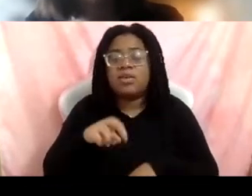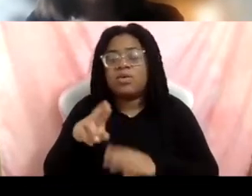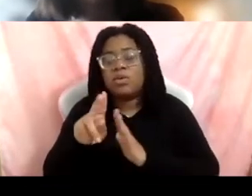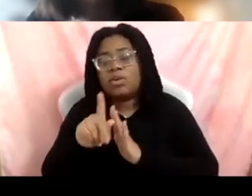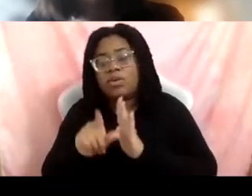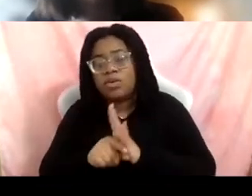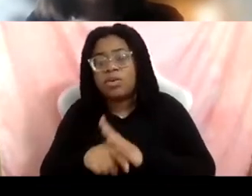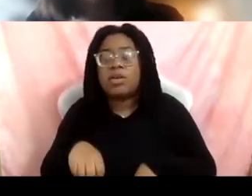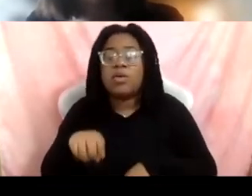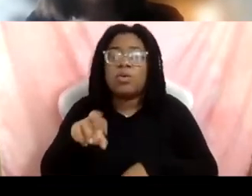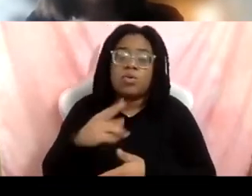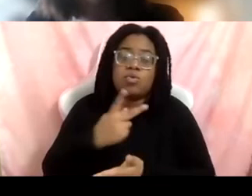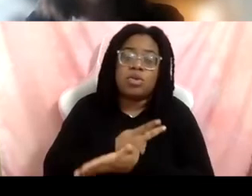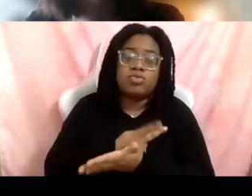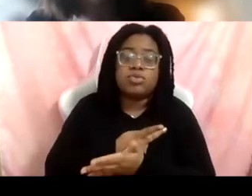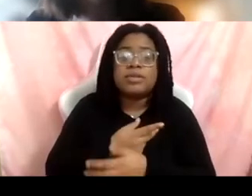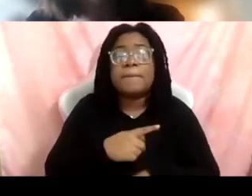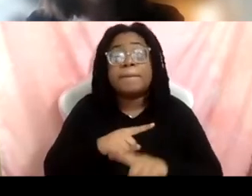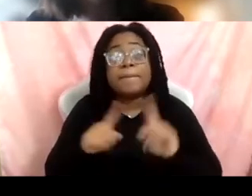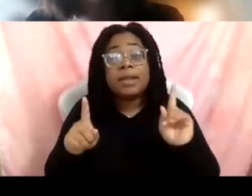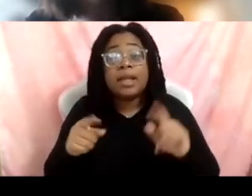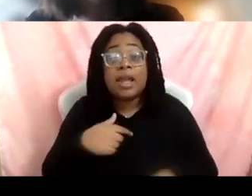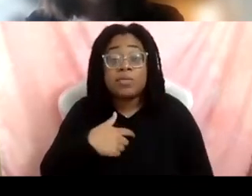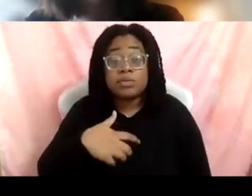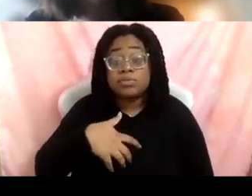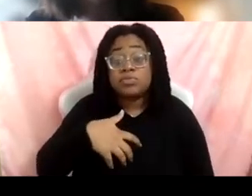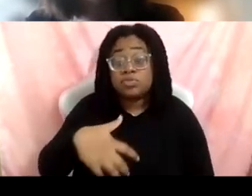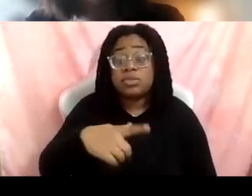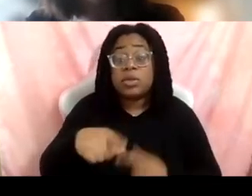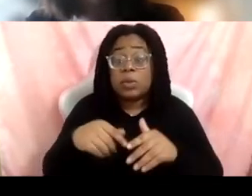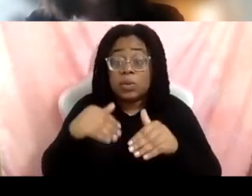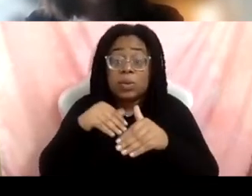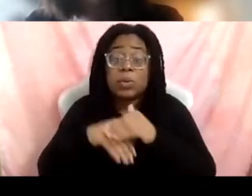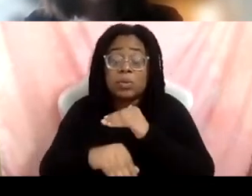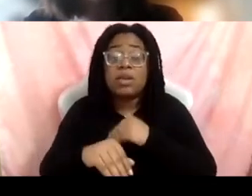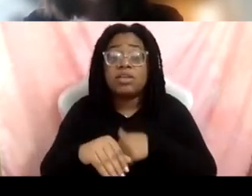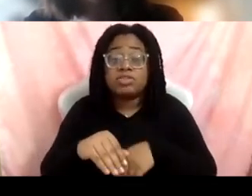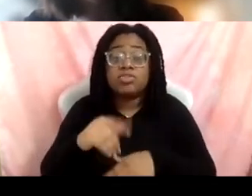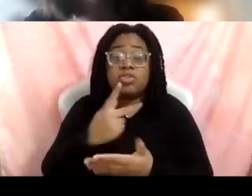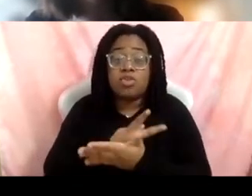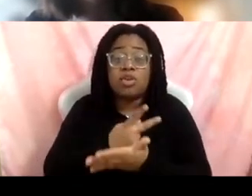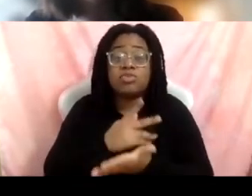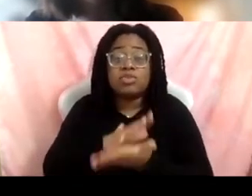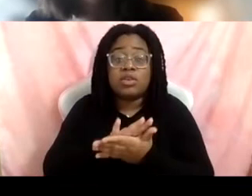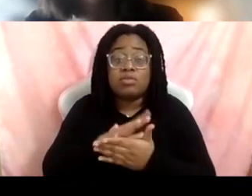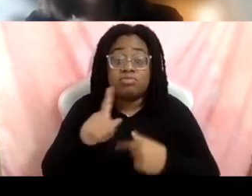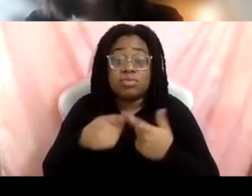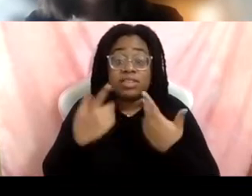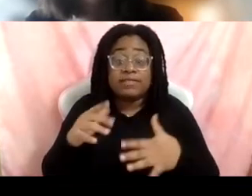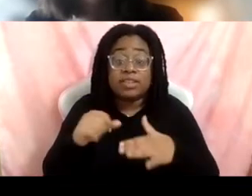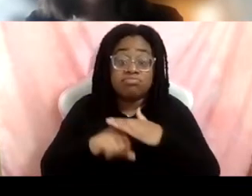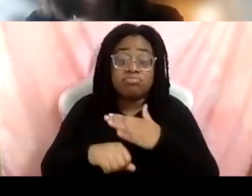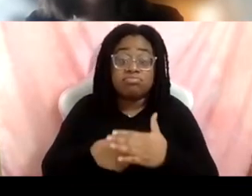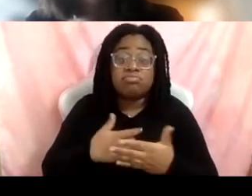graduate program, but I was pregnant when I entered graduate school and when I had my baby, and then I asked